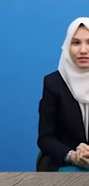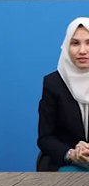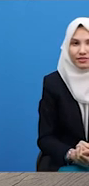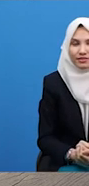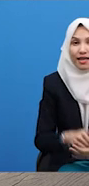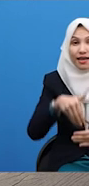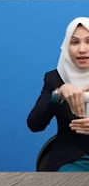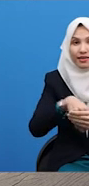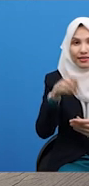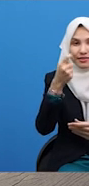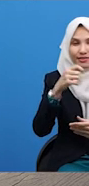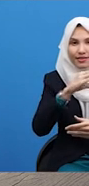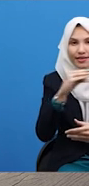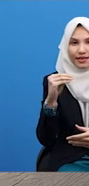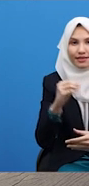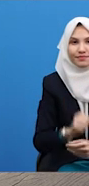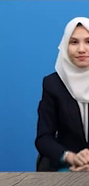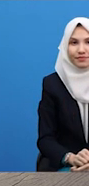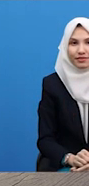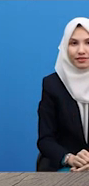end, I or we think